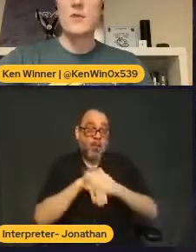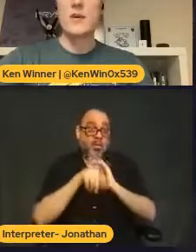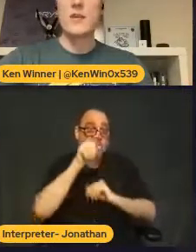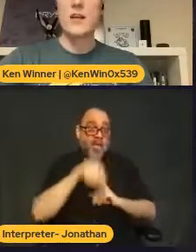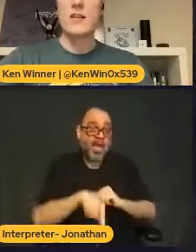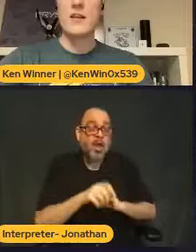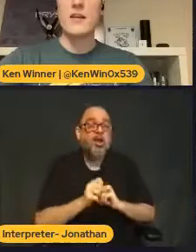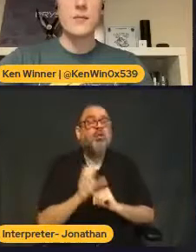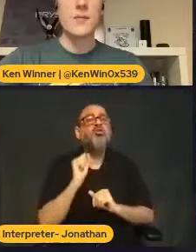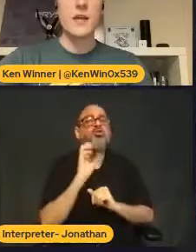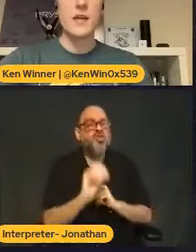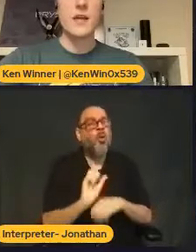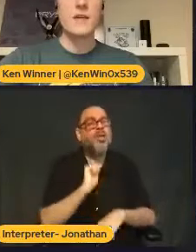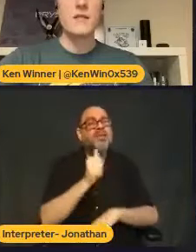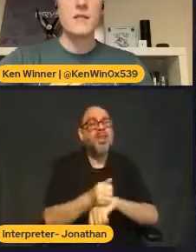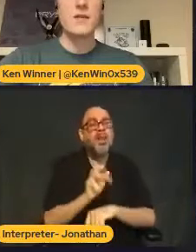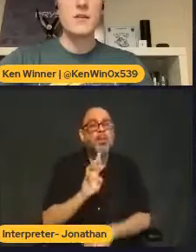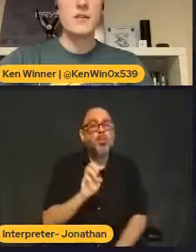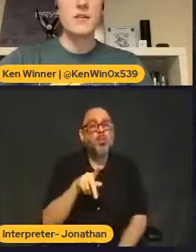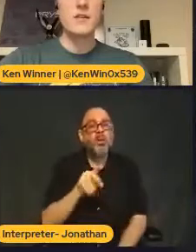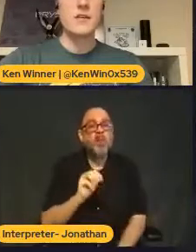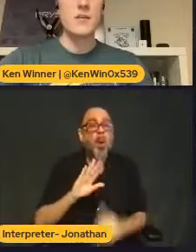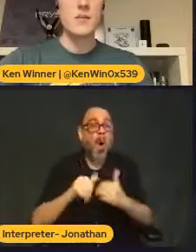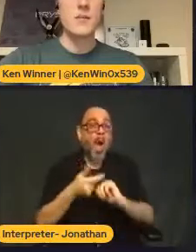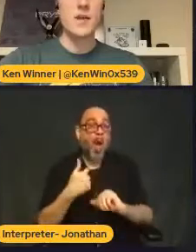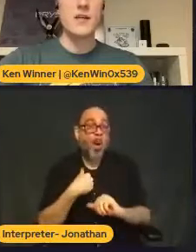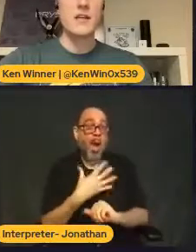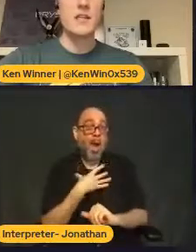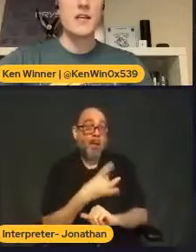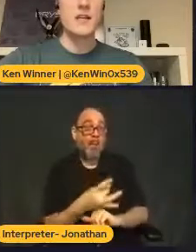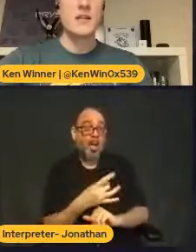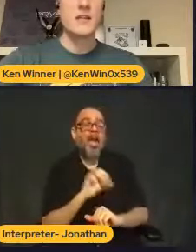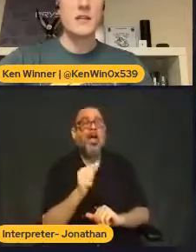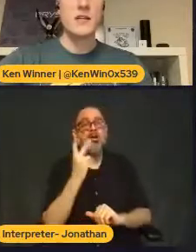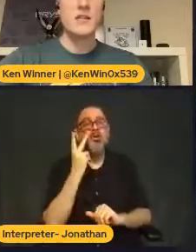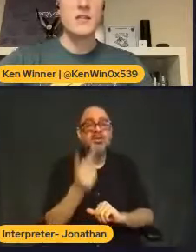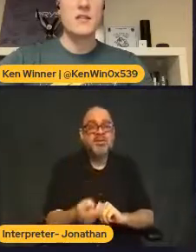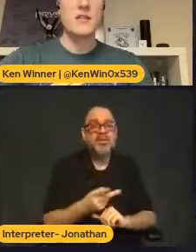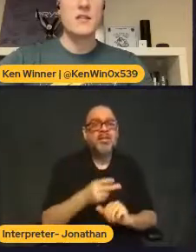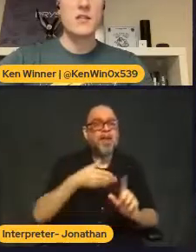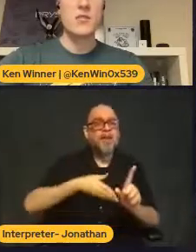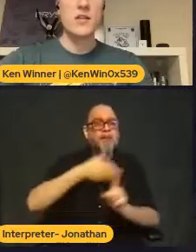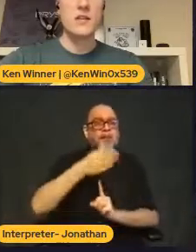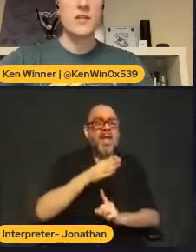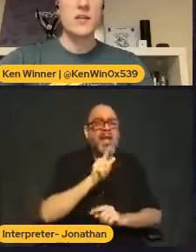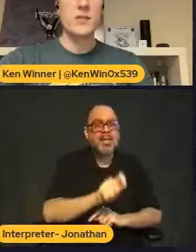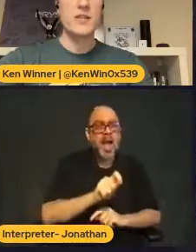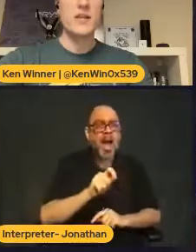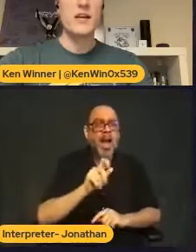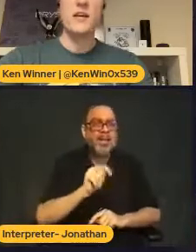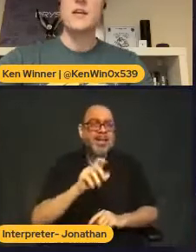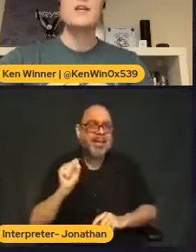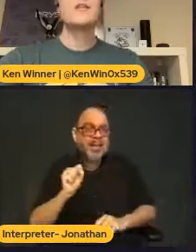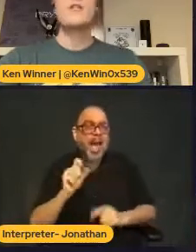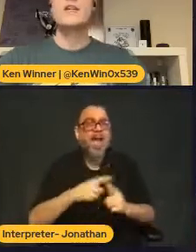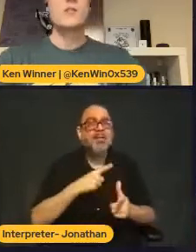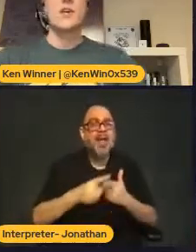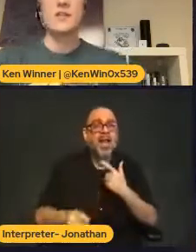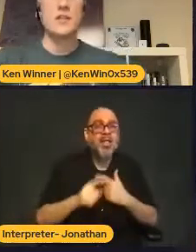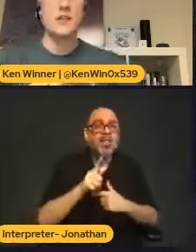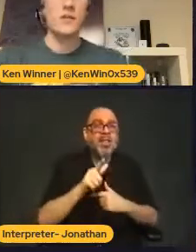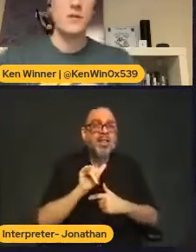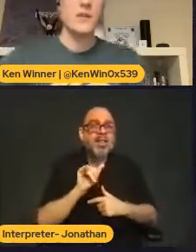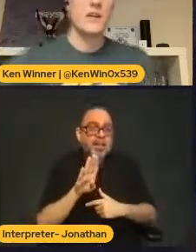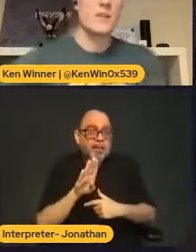repo the way that I like, and you can see, you know, the main.ts, and then you can see the lib, which actually has my stack. Then if I